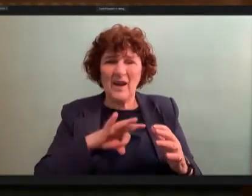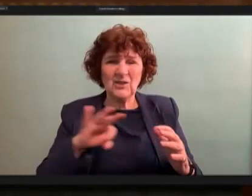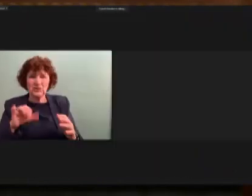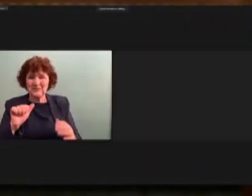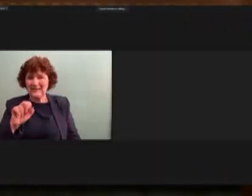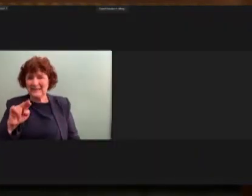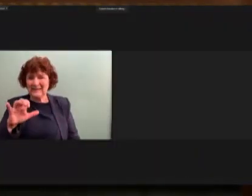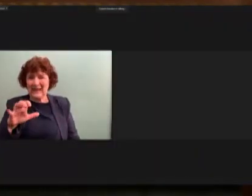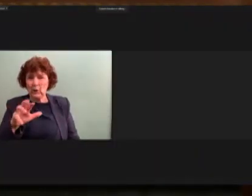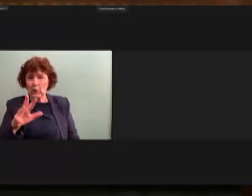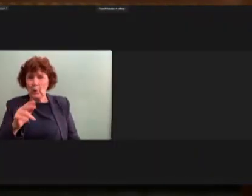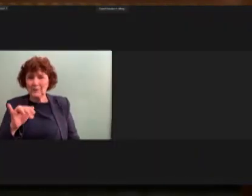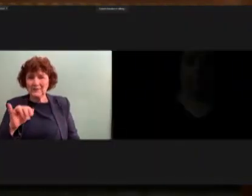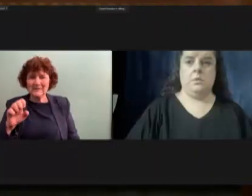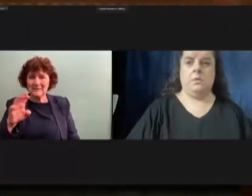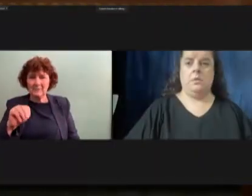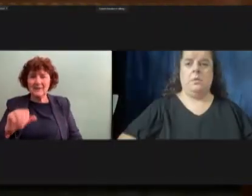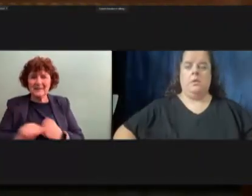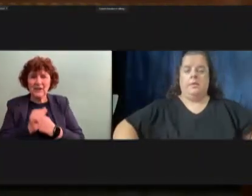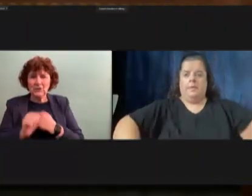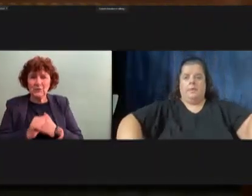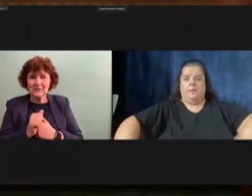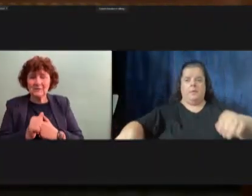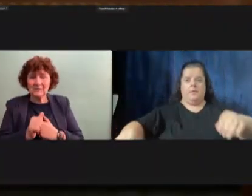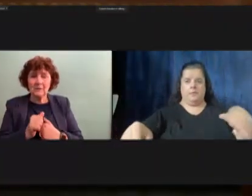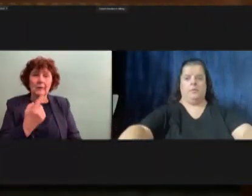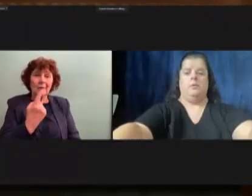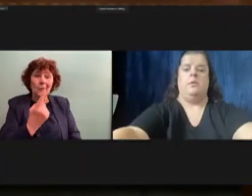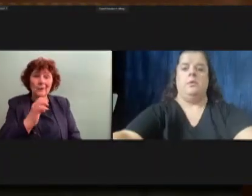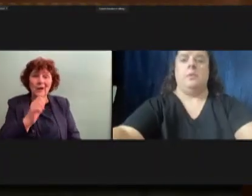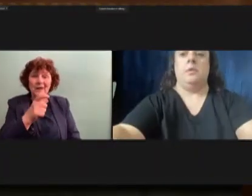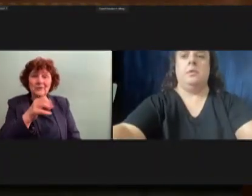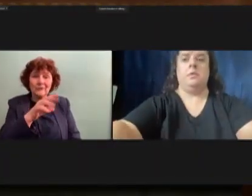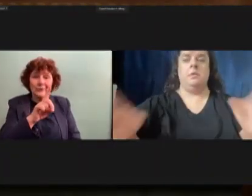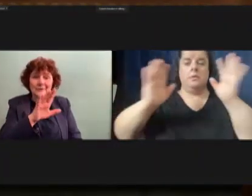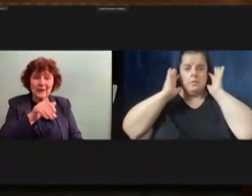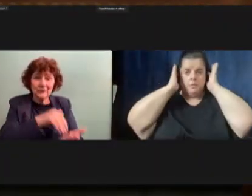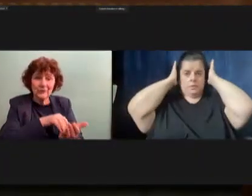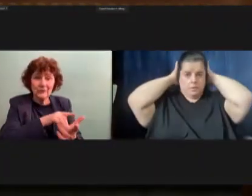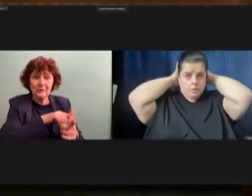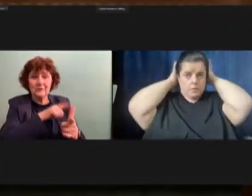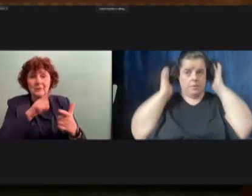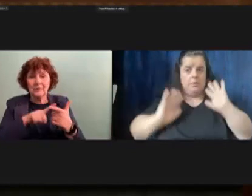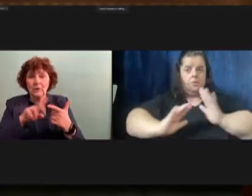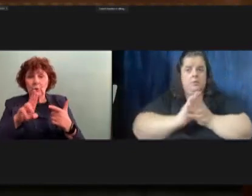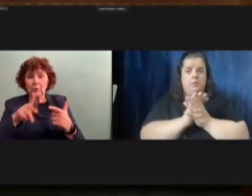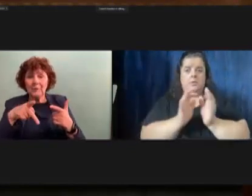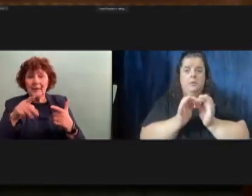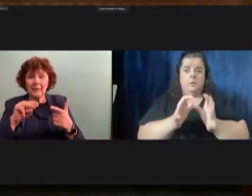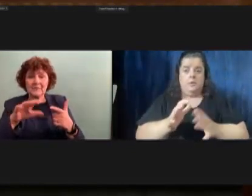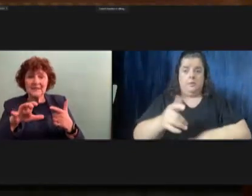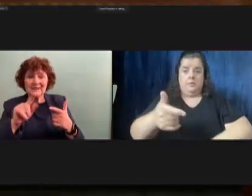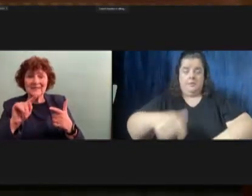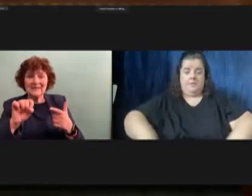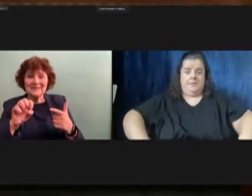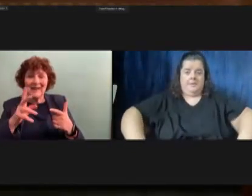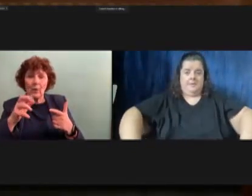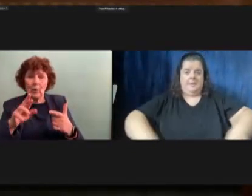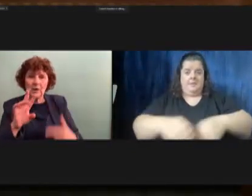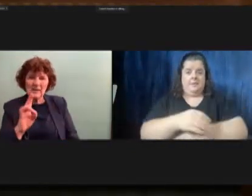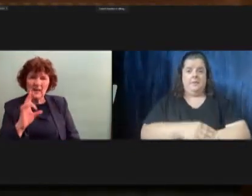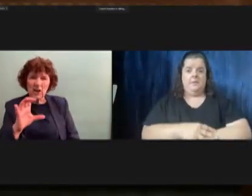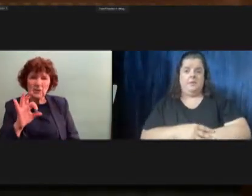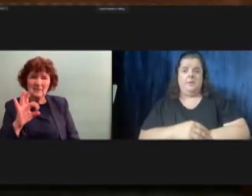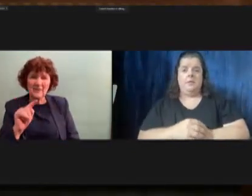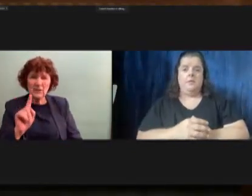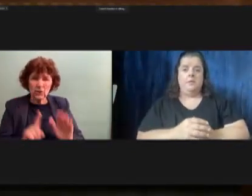are dangerous. One Oxford Center and UPMC Tower are among them, 700 feet tall. Now, what if